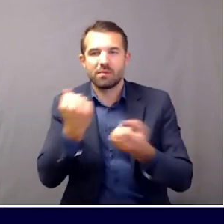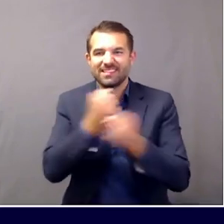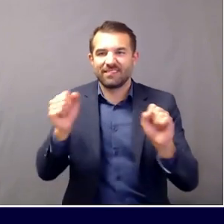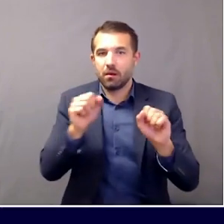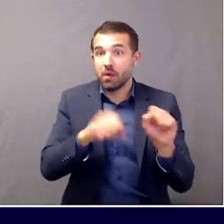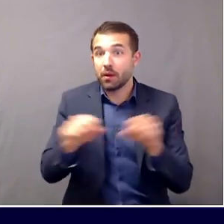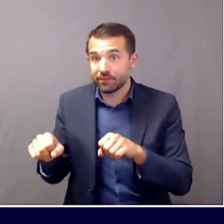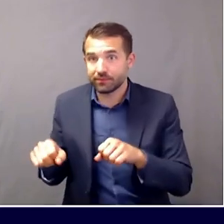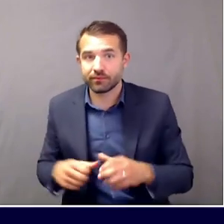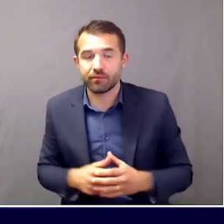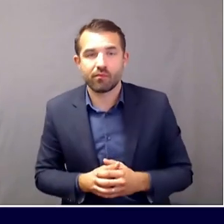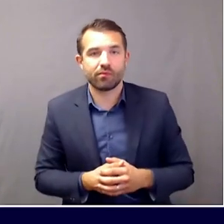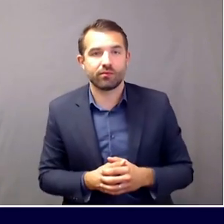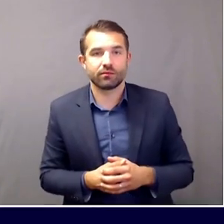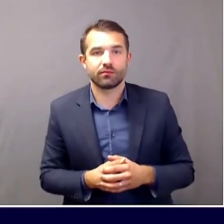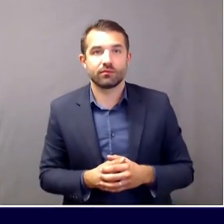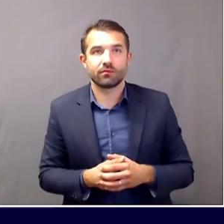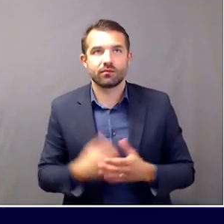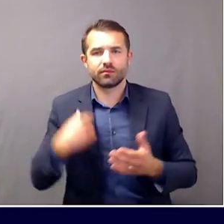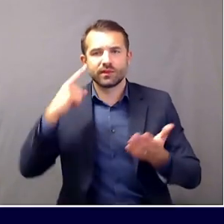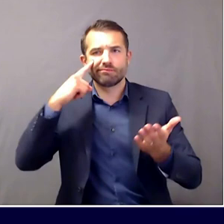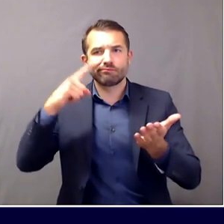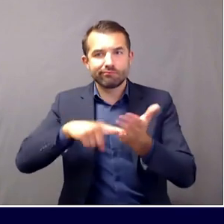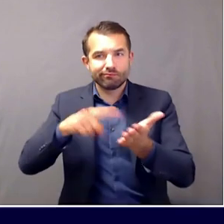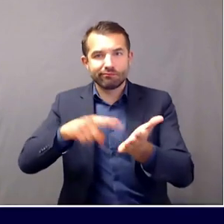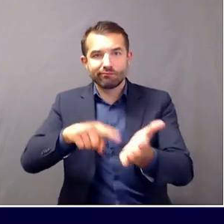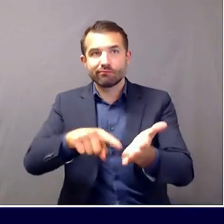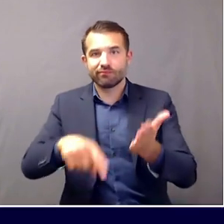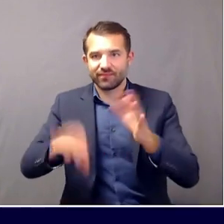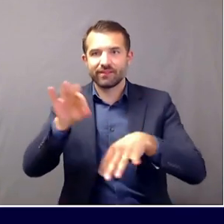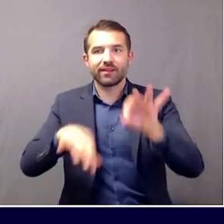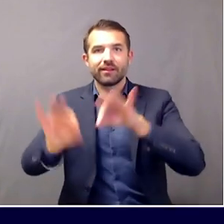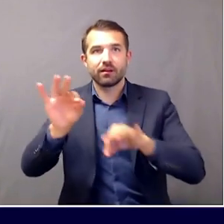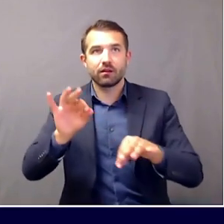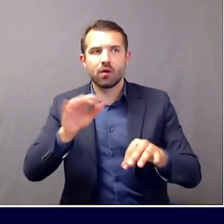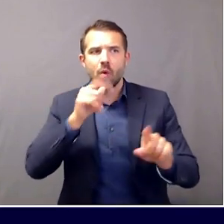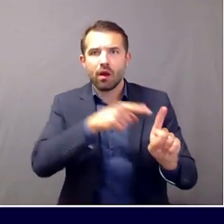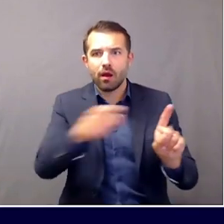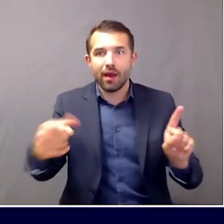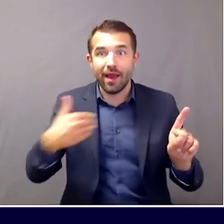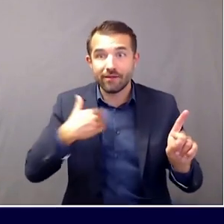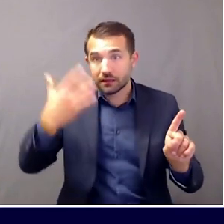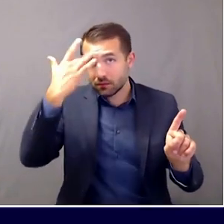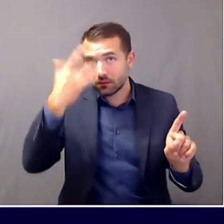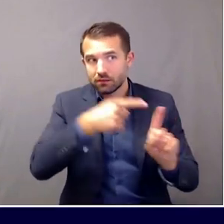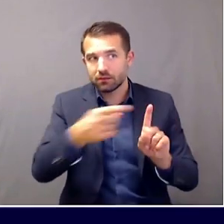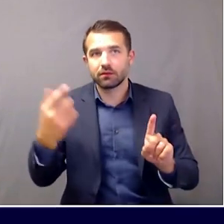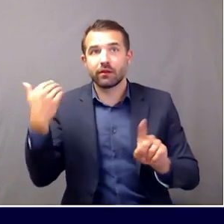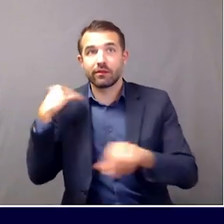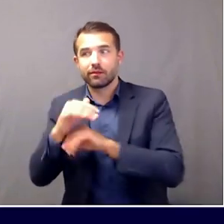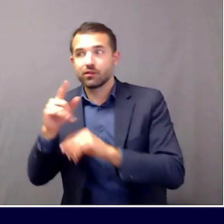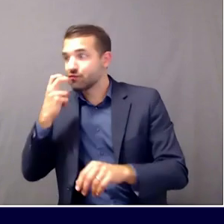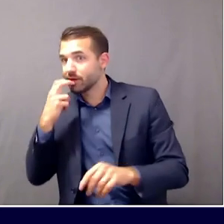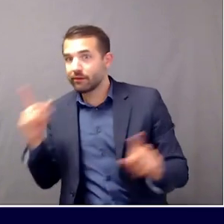question one right now for us, Dave, with this individual that was just reported to us last night, is to verify whether